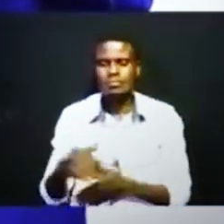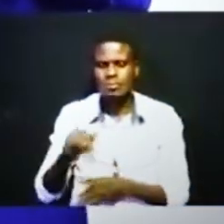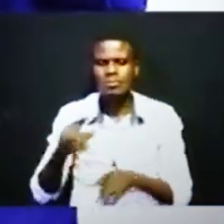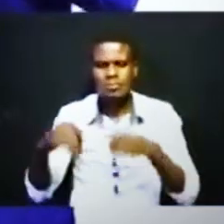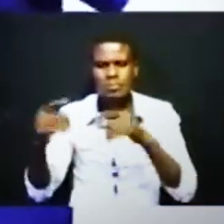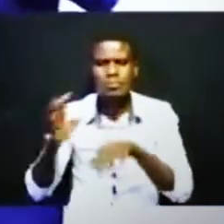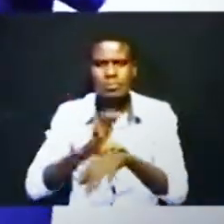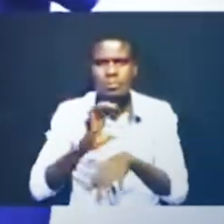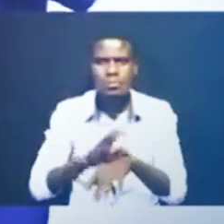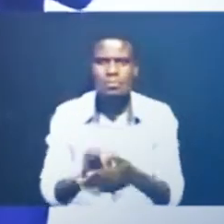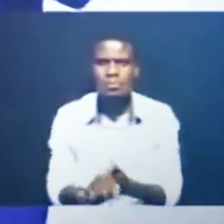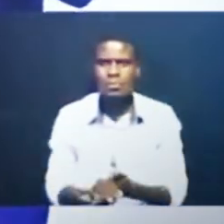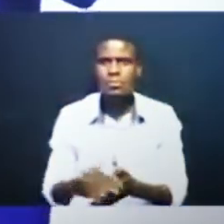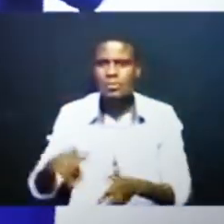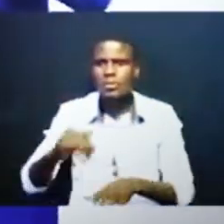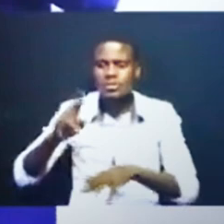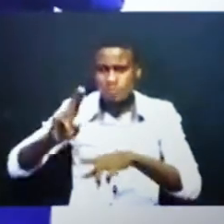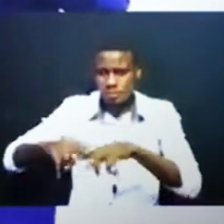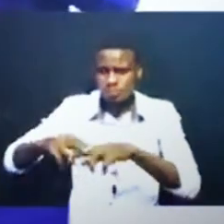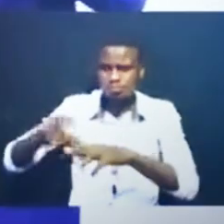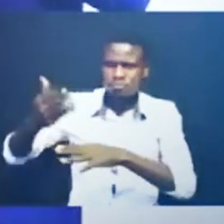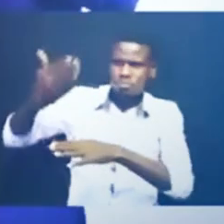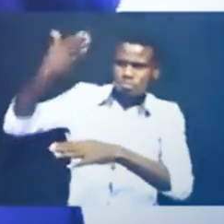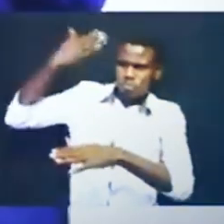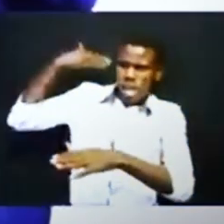church, they sat at the back,